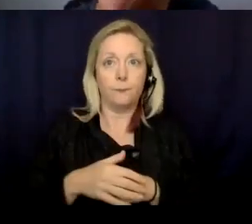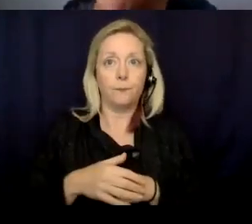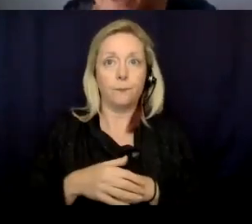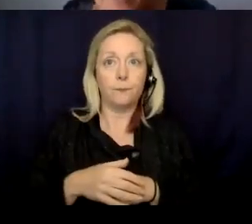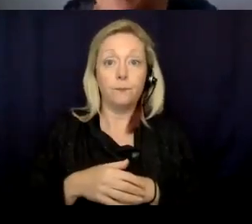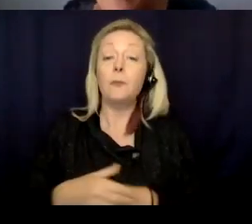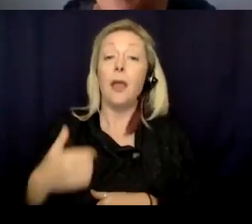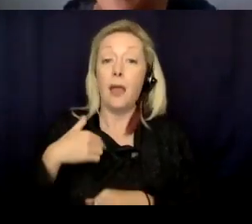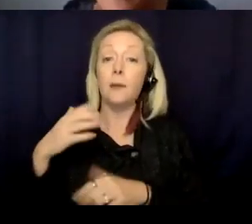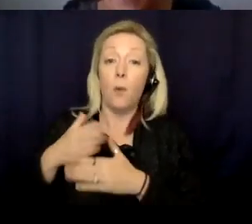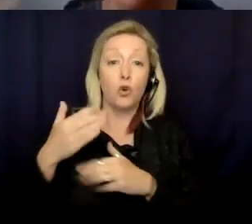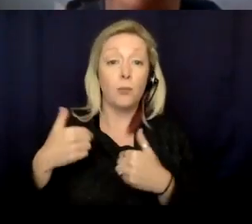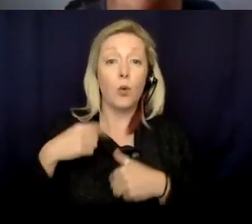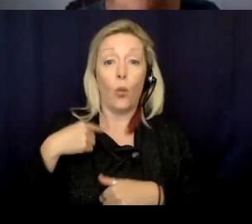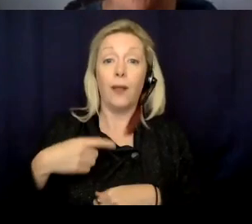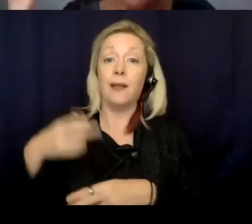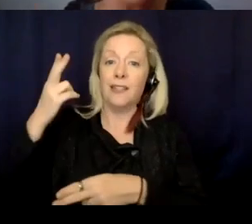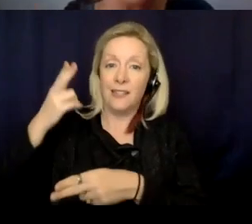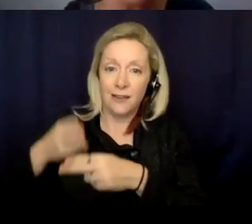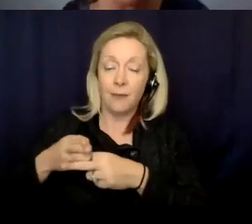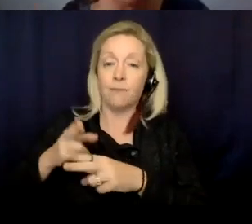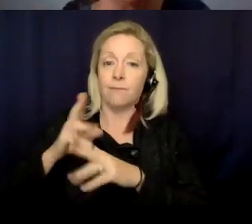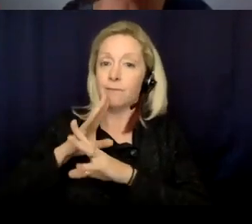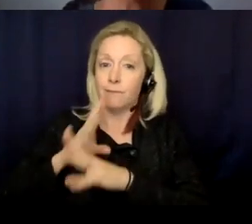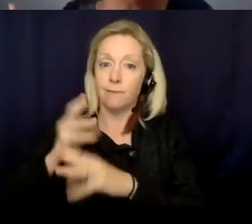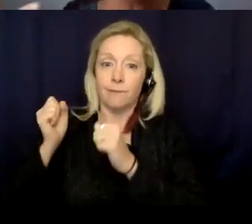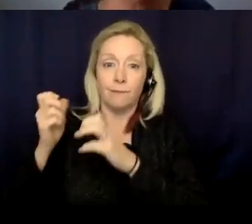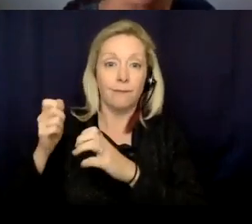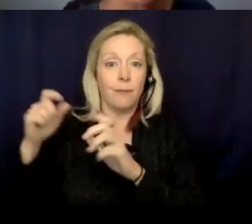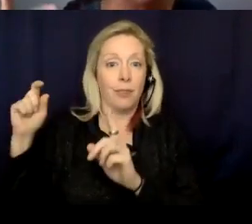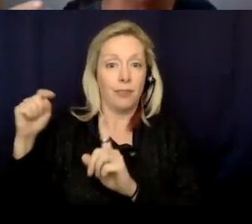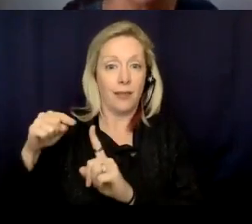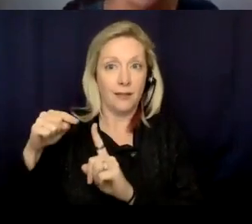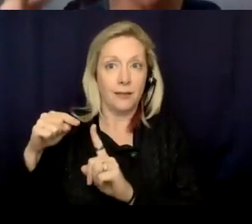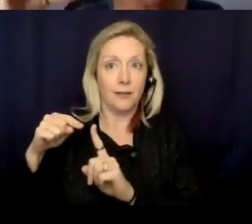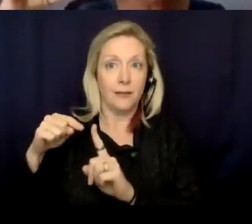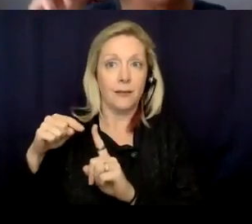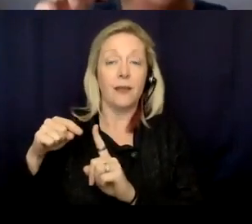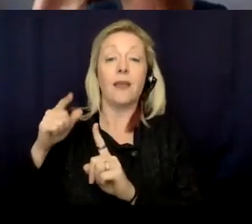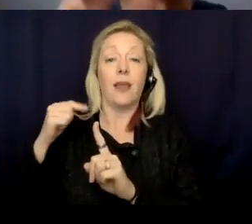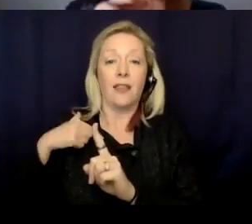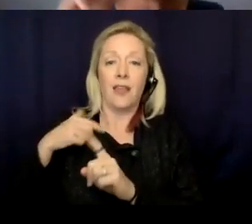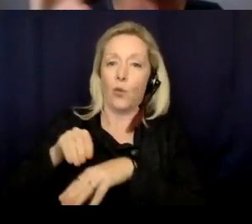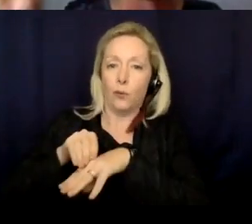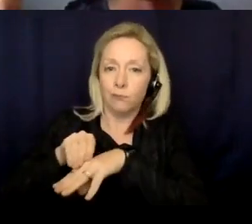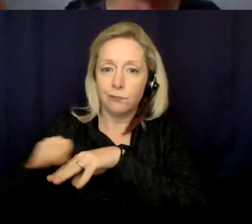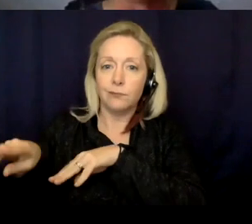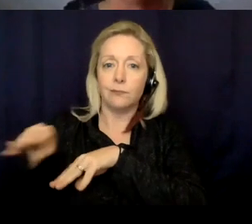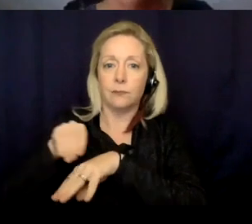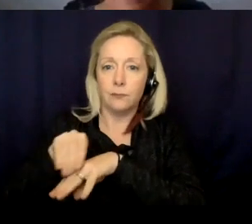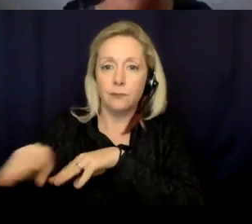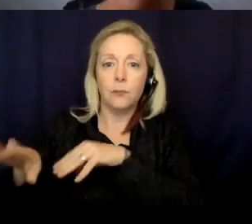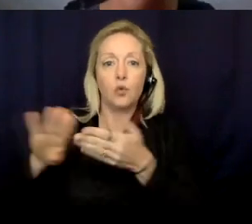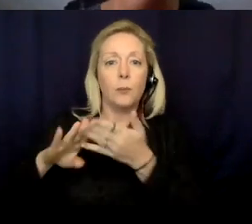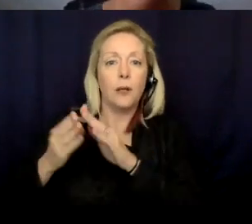say this. And then my partner will shape the behavior to a more intentional behavior by